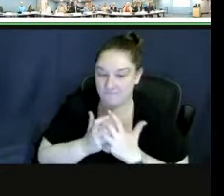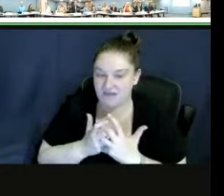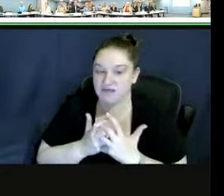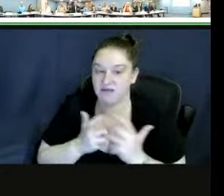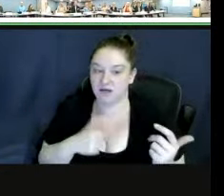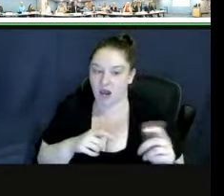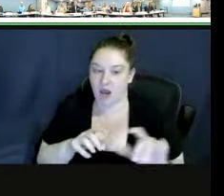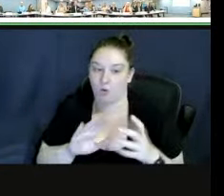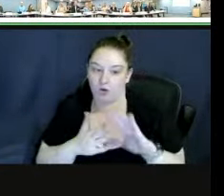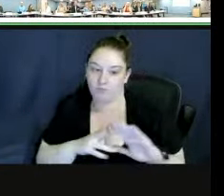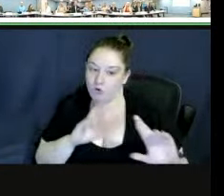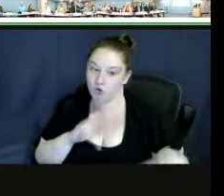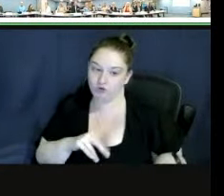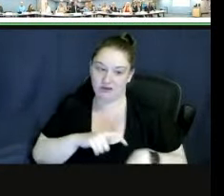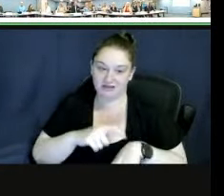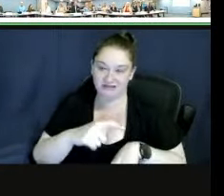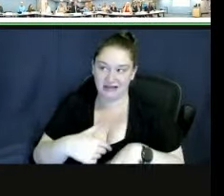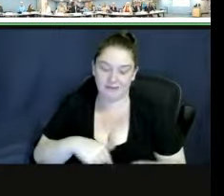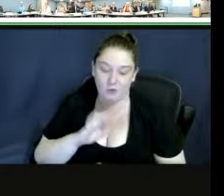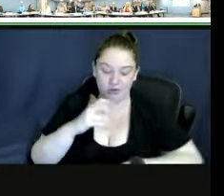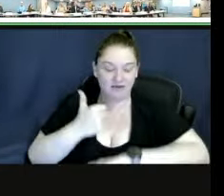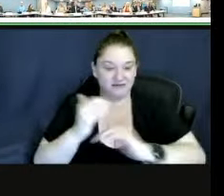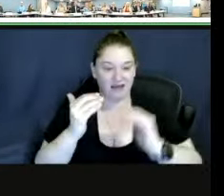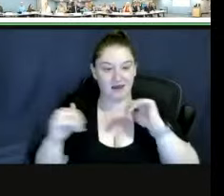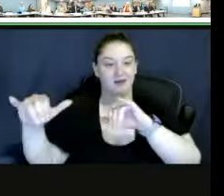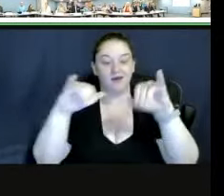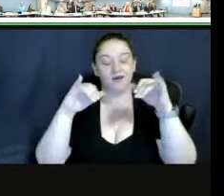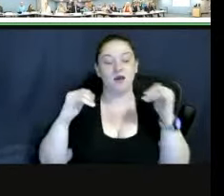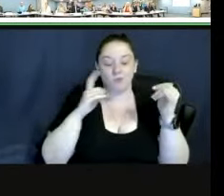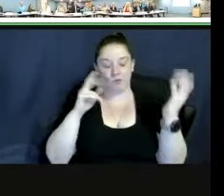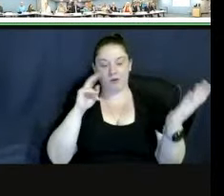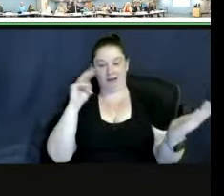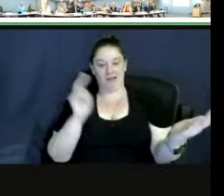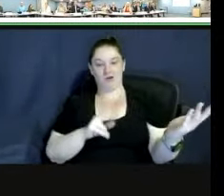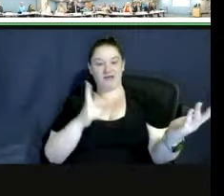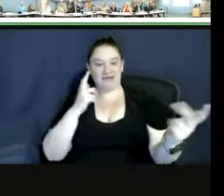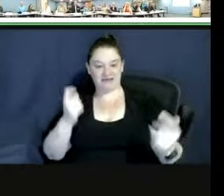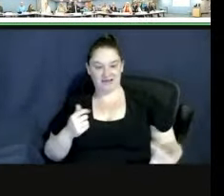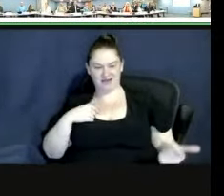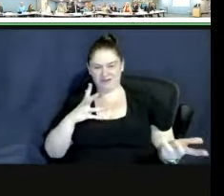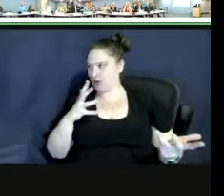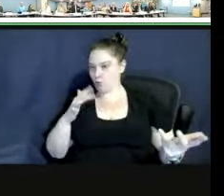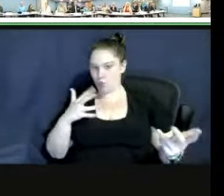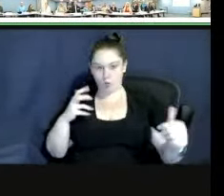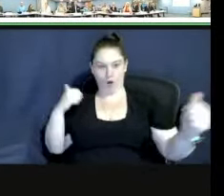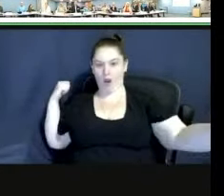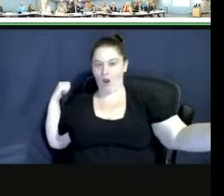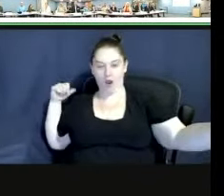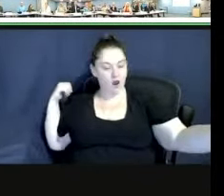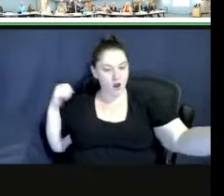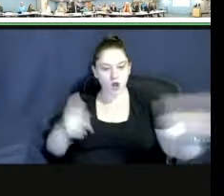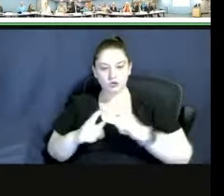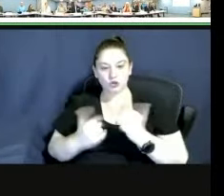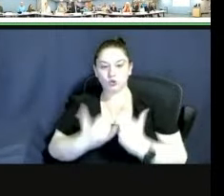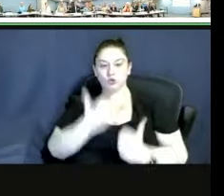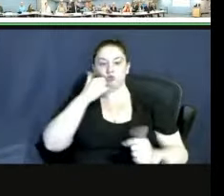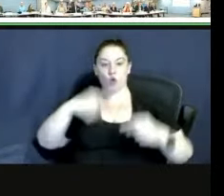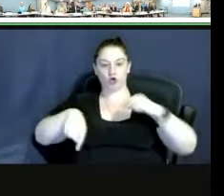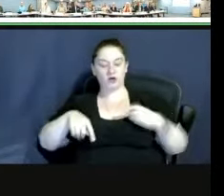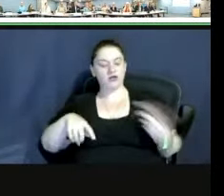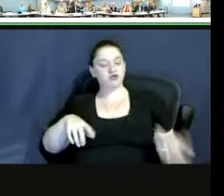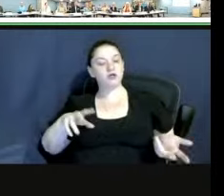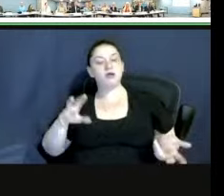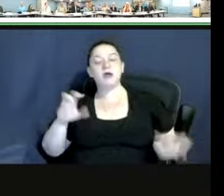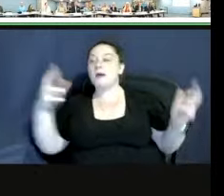behind we are. And that's why it's, when you look at these cuts, it's like we're going the wrong direction, but it is what it is. How much more expensive is it to